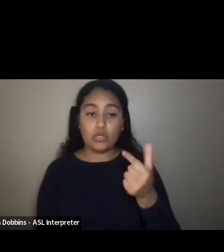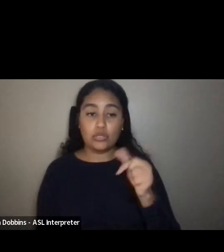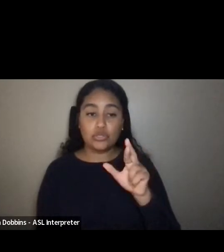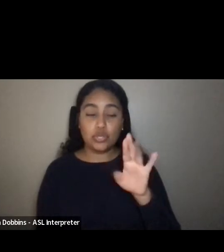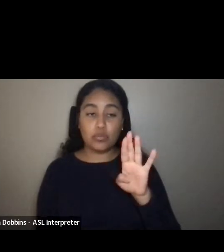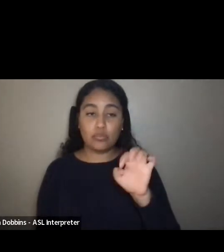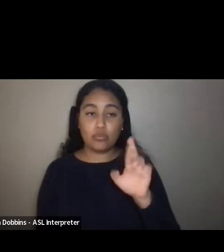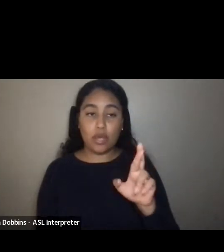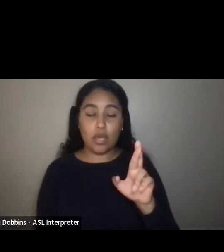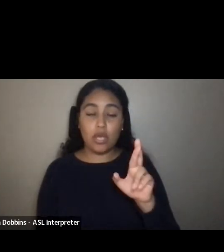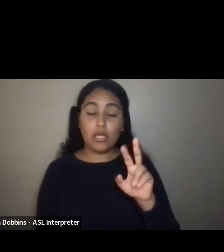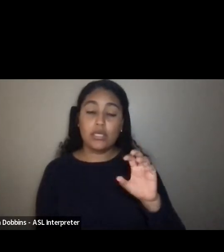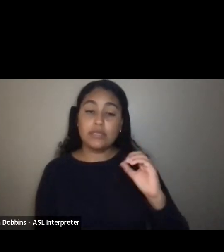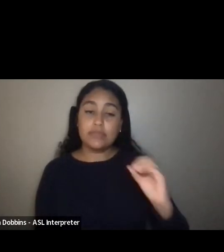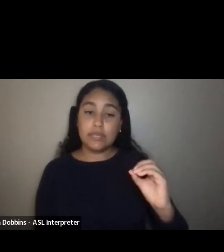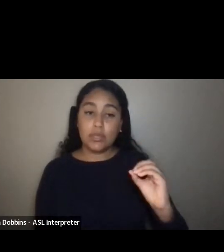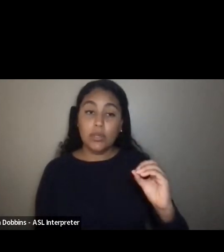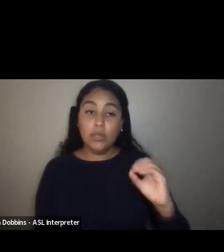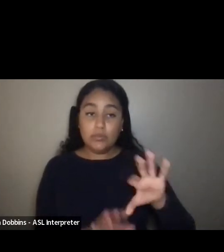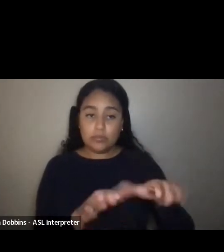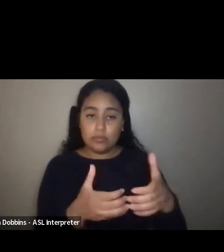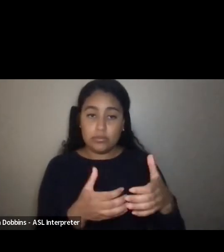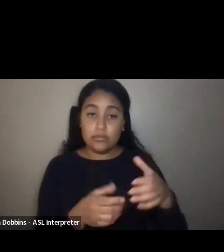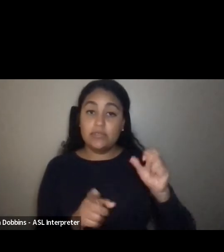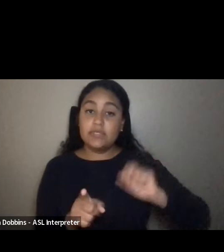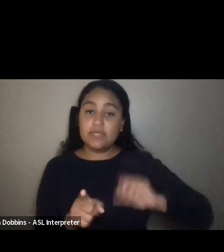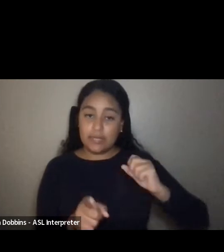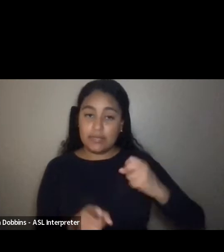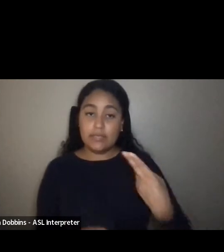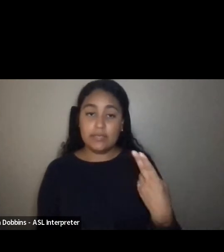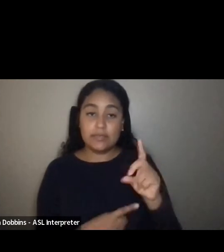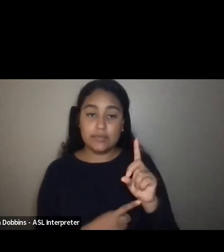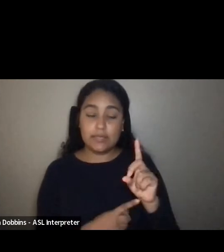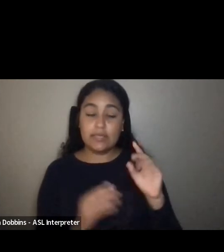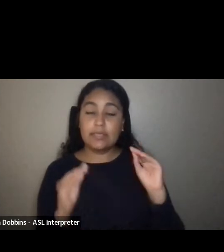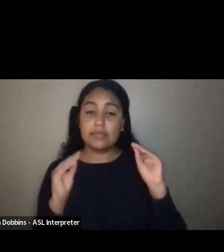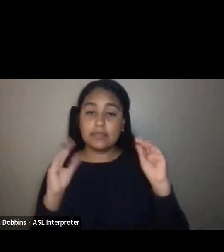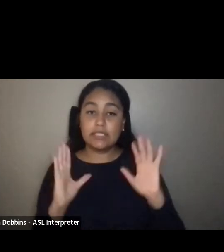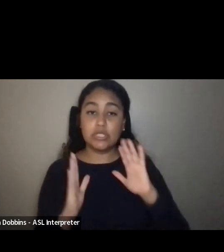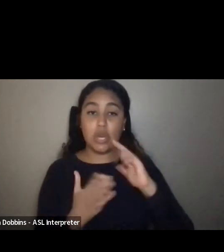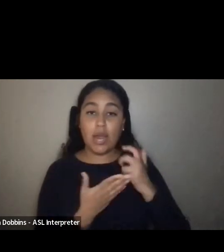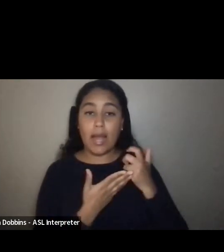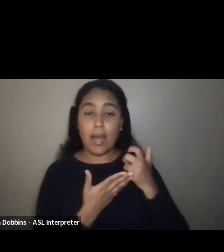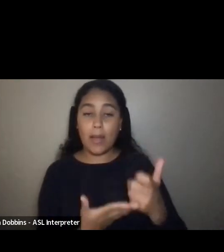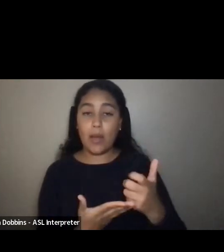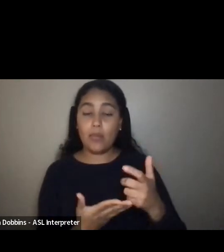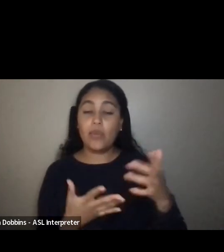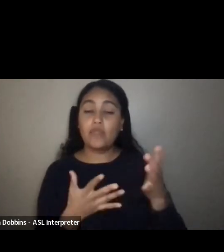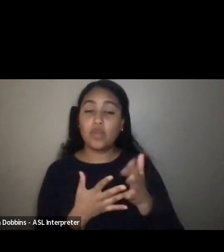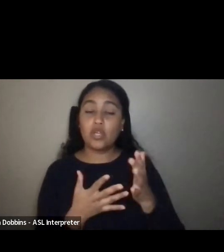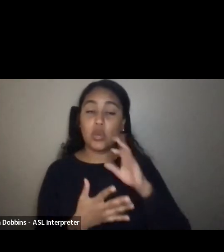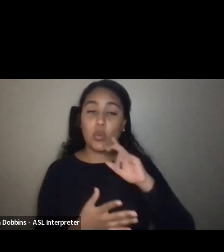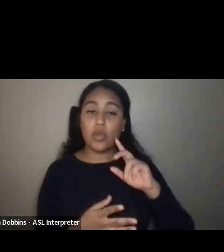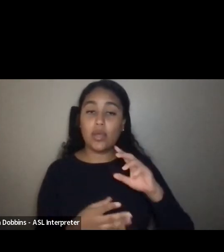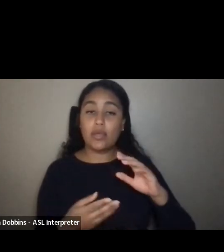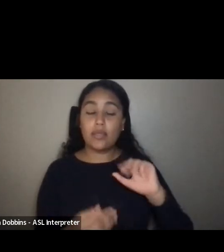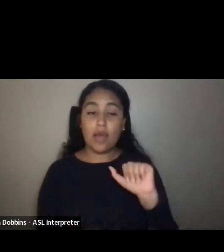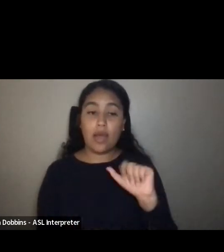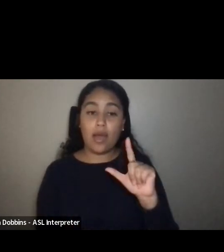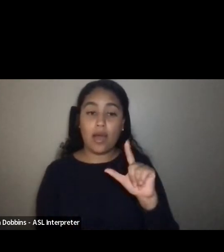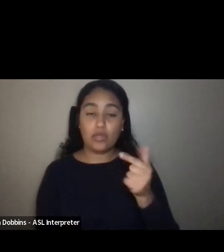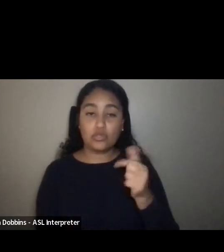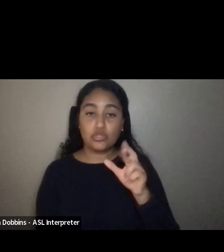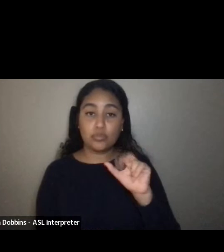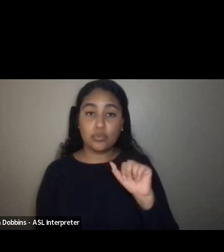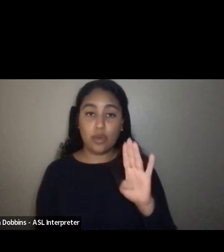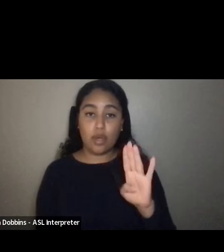job description. Yes, this is approval of a job at Hillsdale High School that teachers are helping freshman students with Algebra 1. We talked about it at